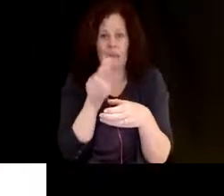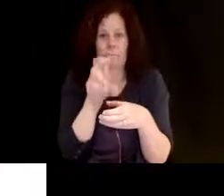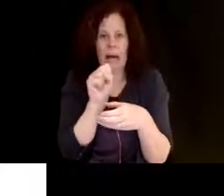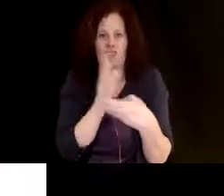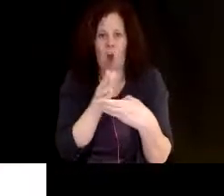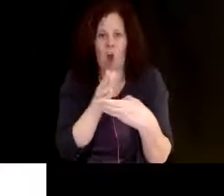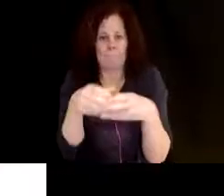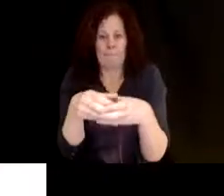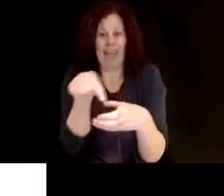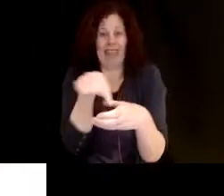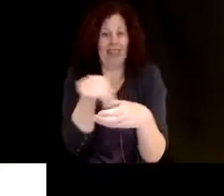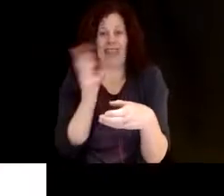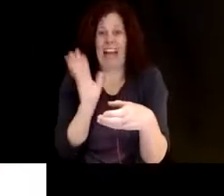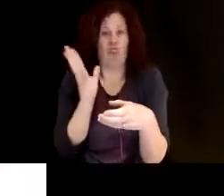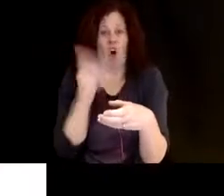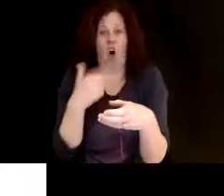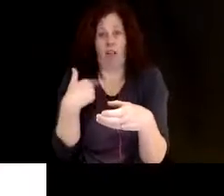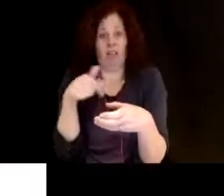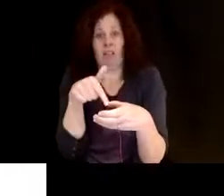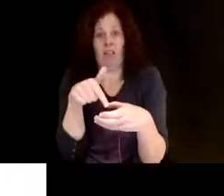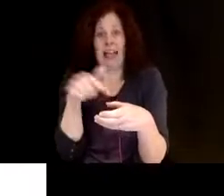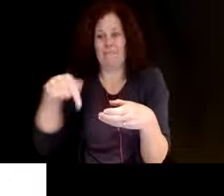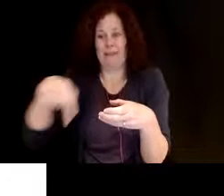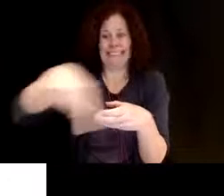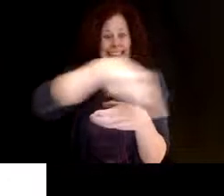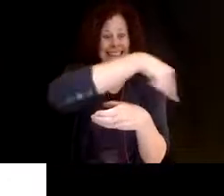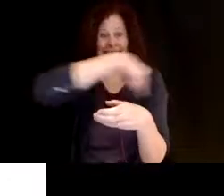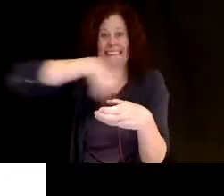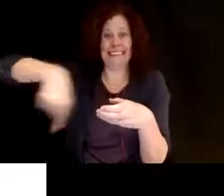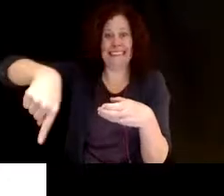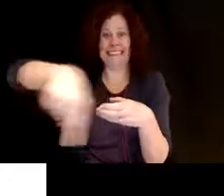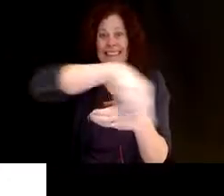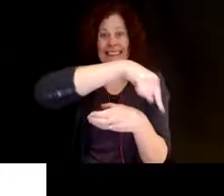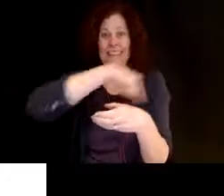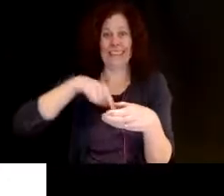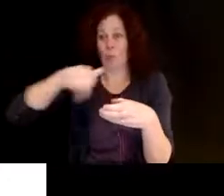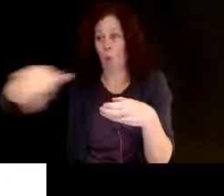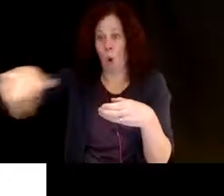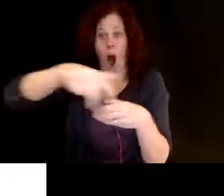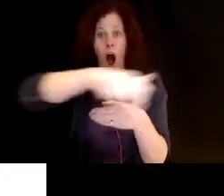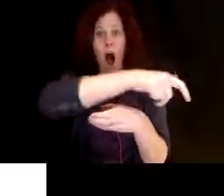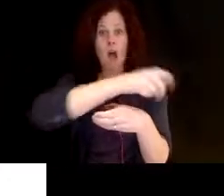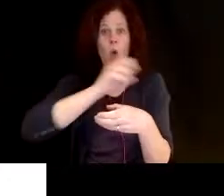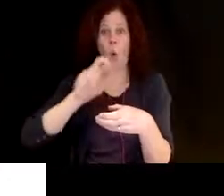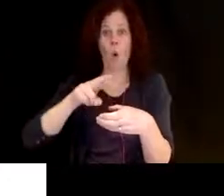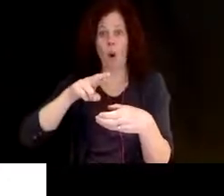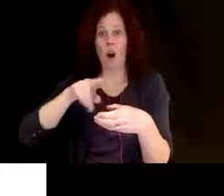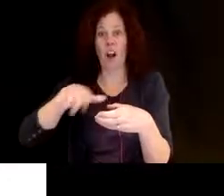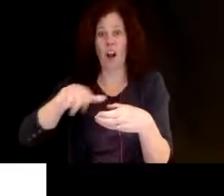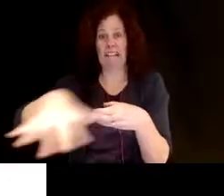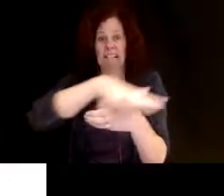their stops and stations, but the authority to make changes to that broader community pedestrian network tends to lie